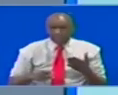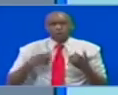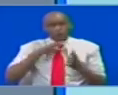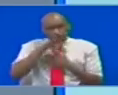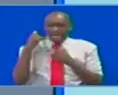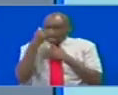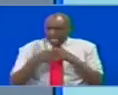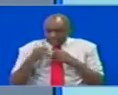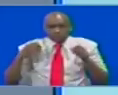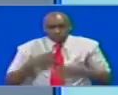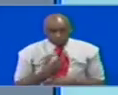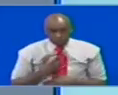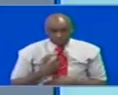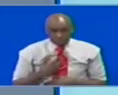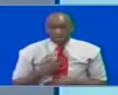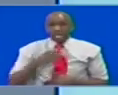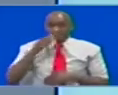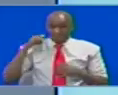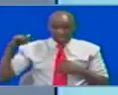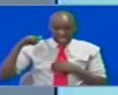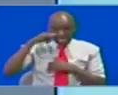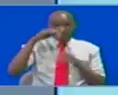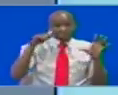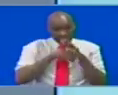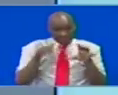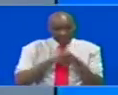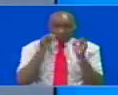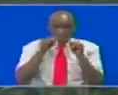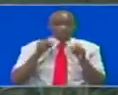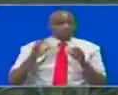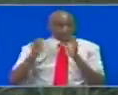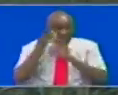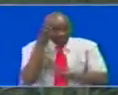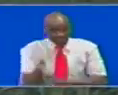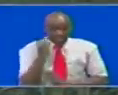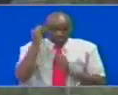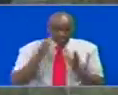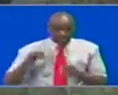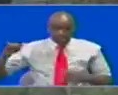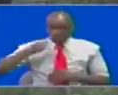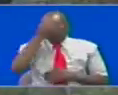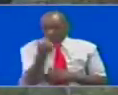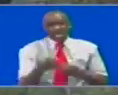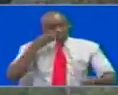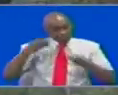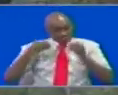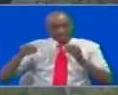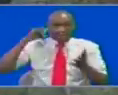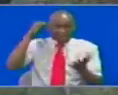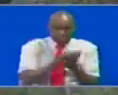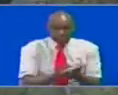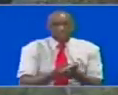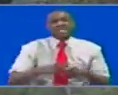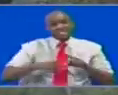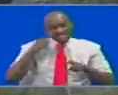mood in the country. A plane carrying members of the new cabinet and politicians crashed at the Busia airstrip, killing